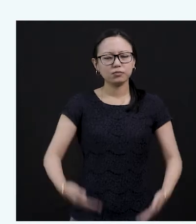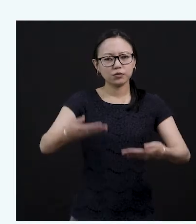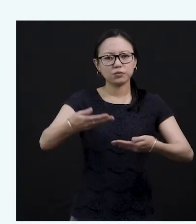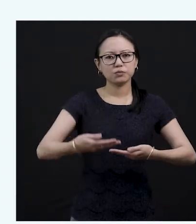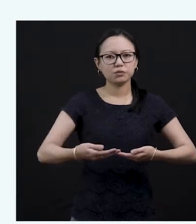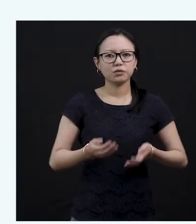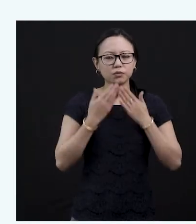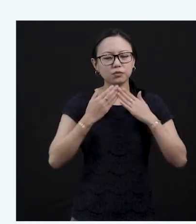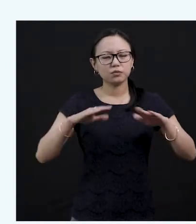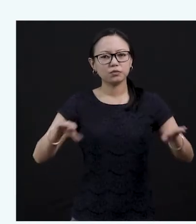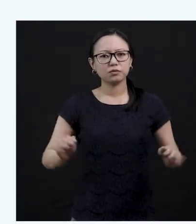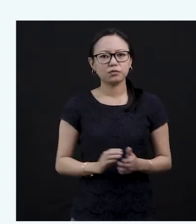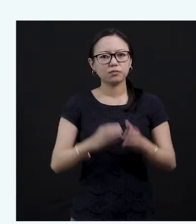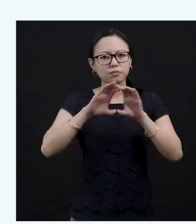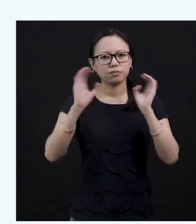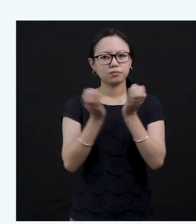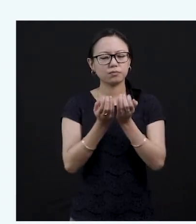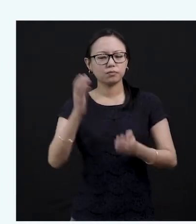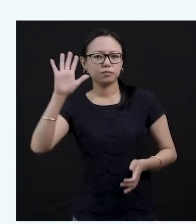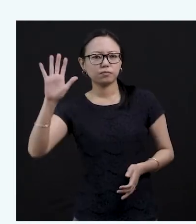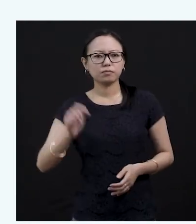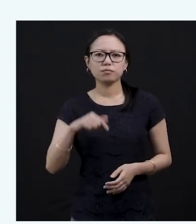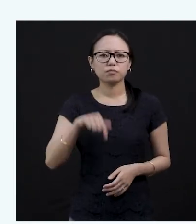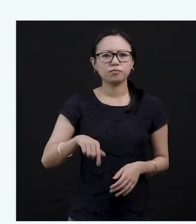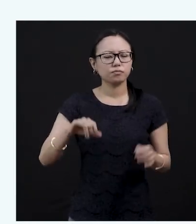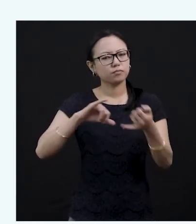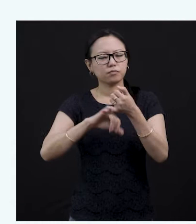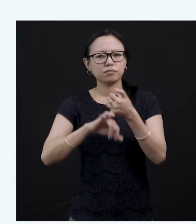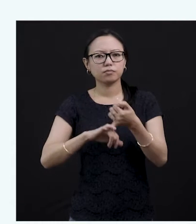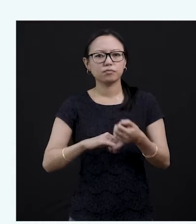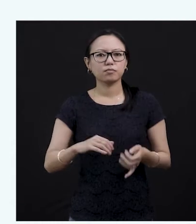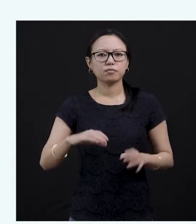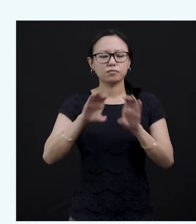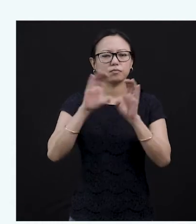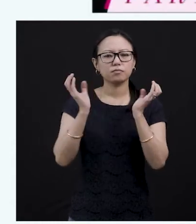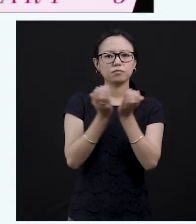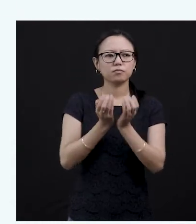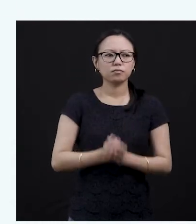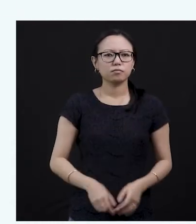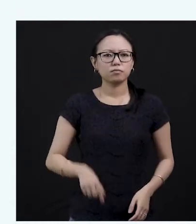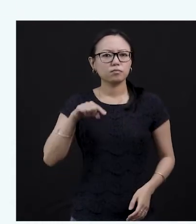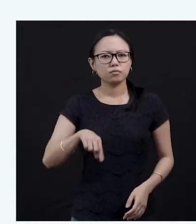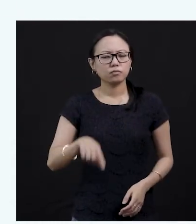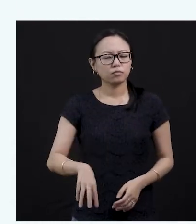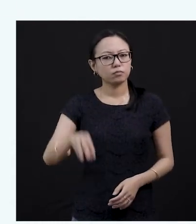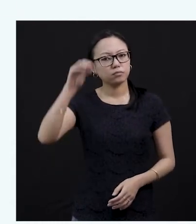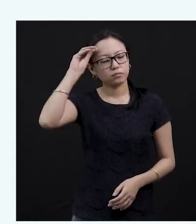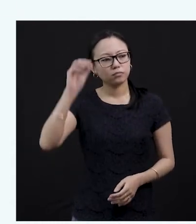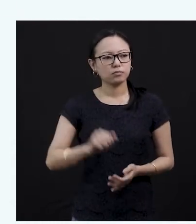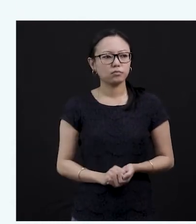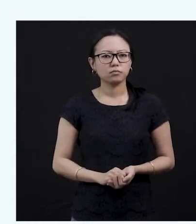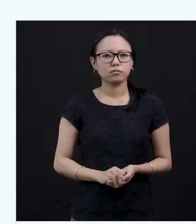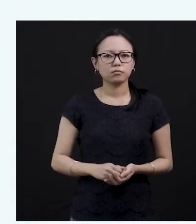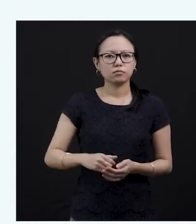Welcome, students of class 5. This is social science, and today we are going to do part 3